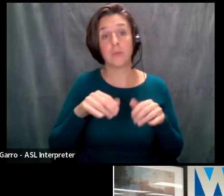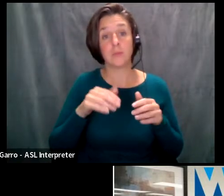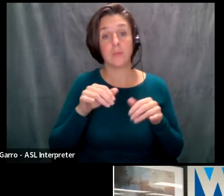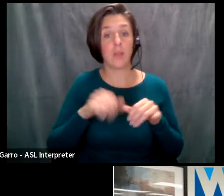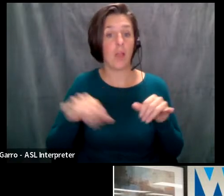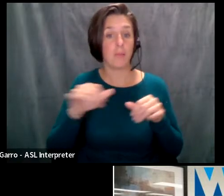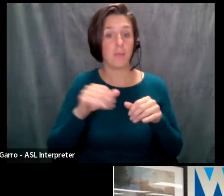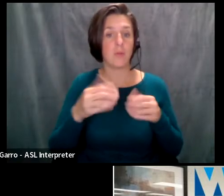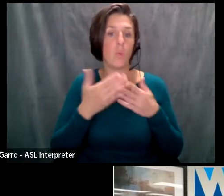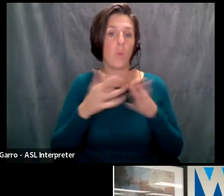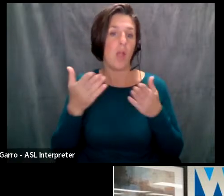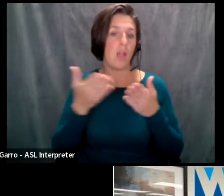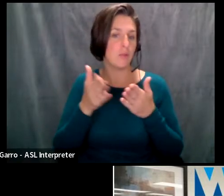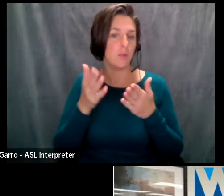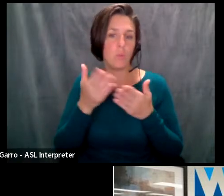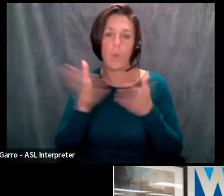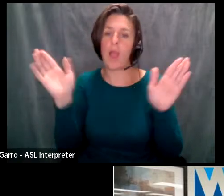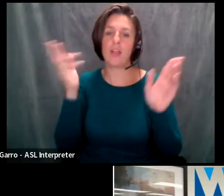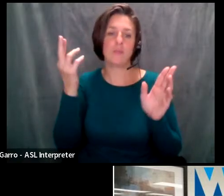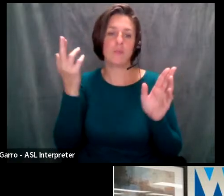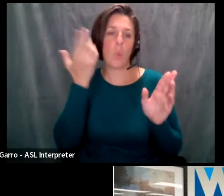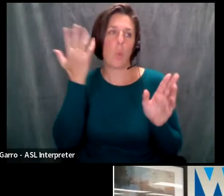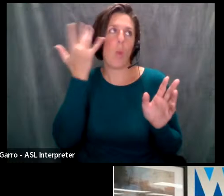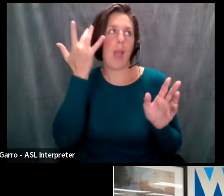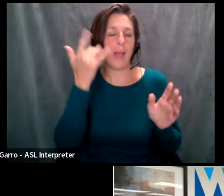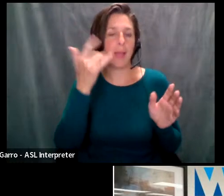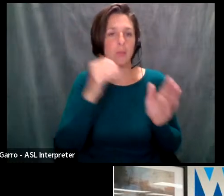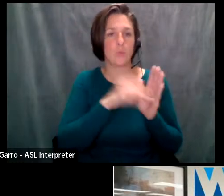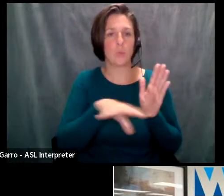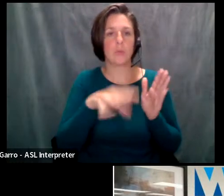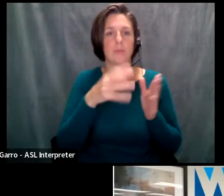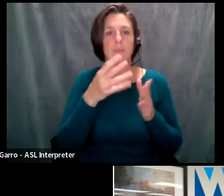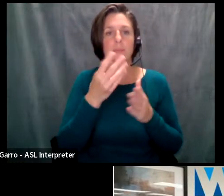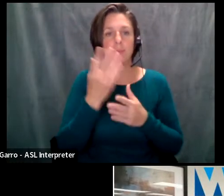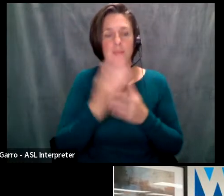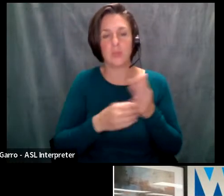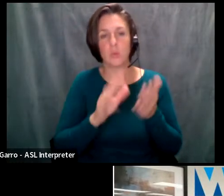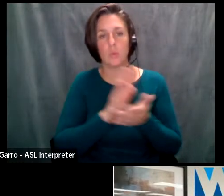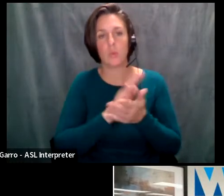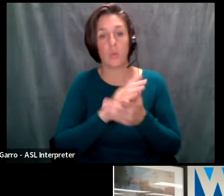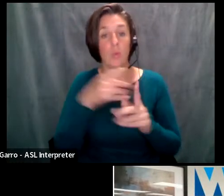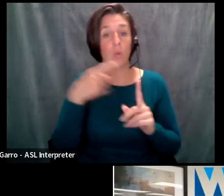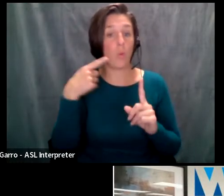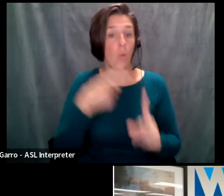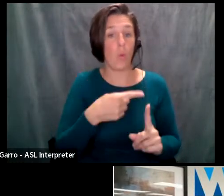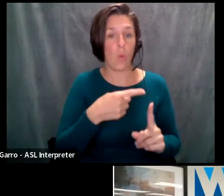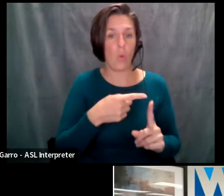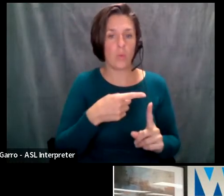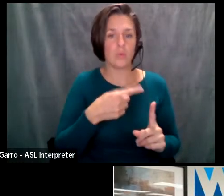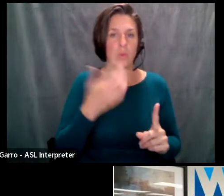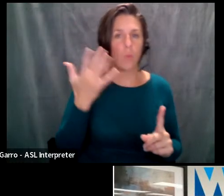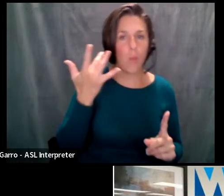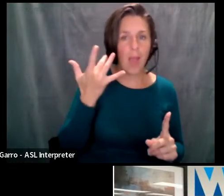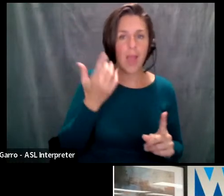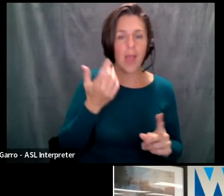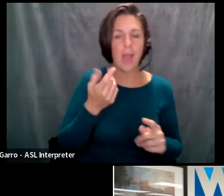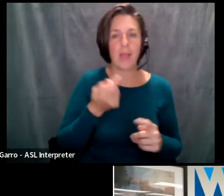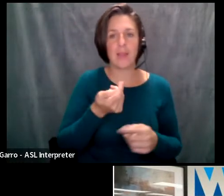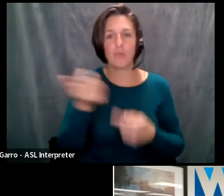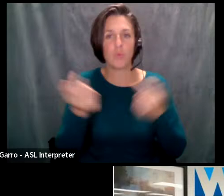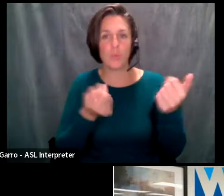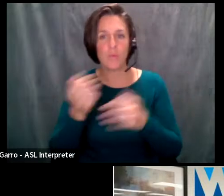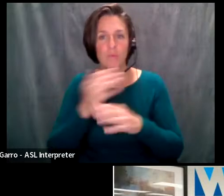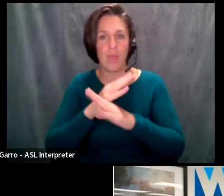why a student misses school. The goal is for us to drill down into the why and remove those obstacles, whether